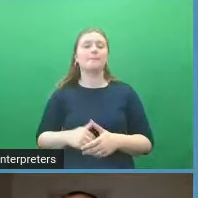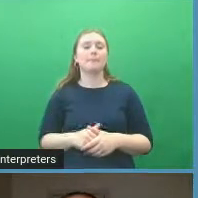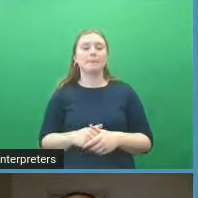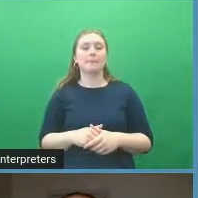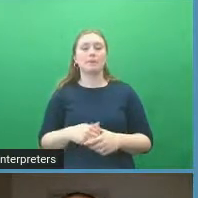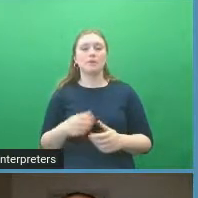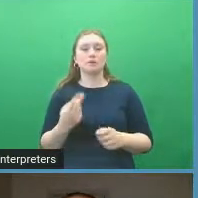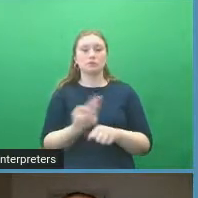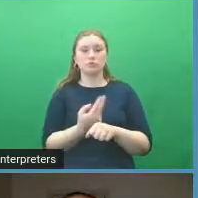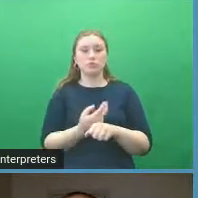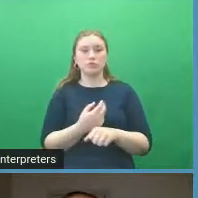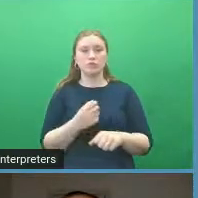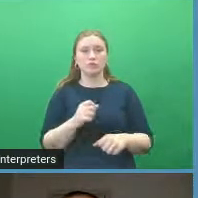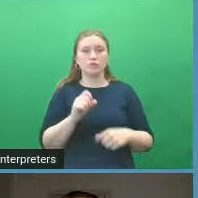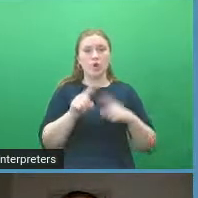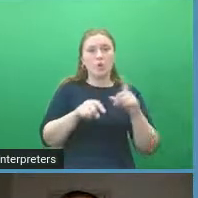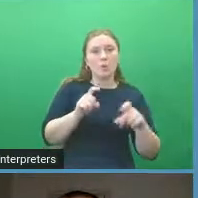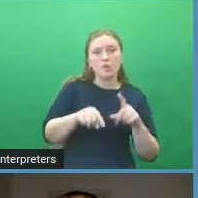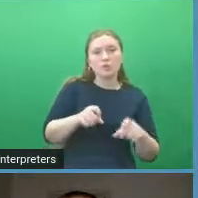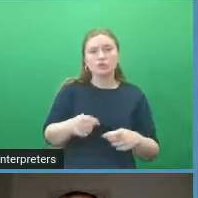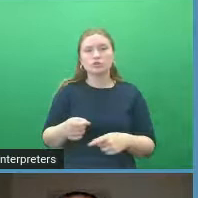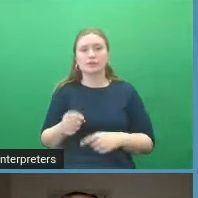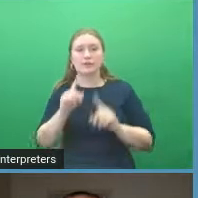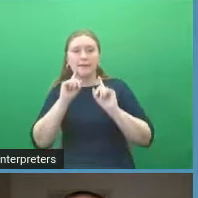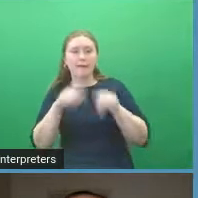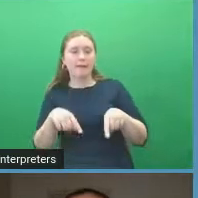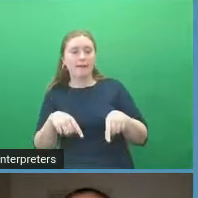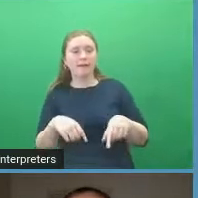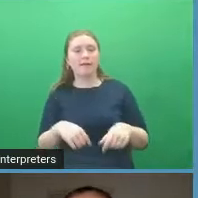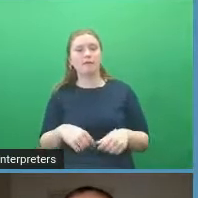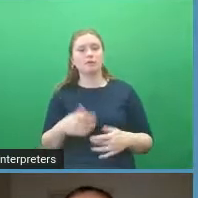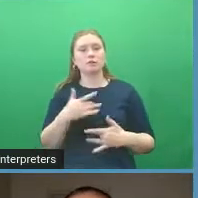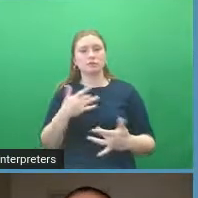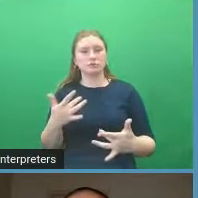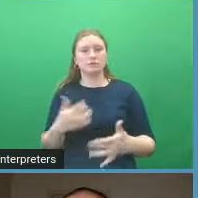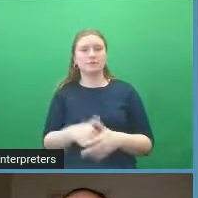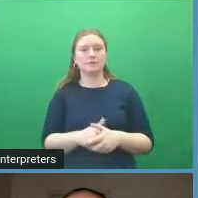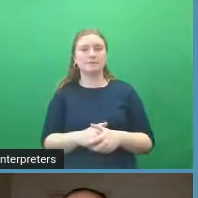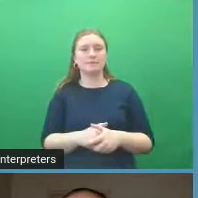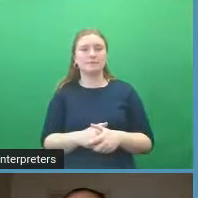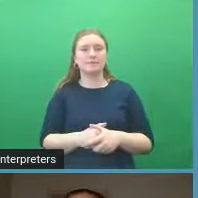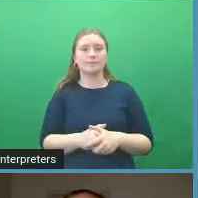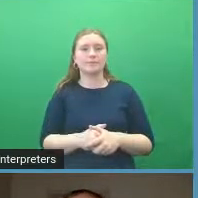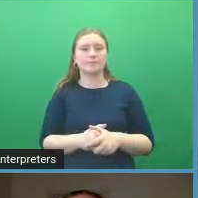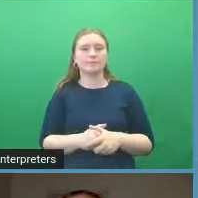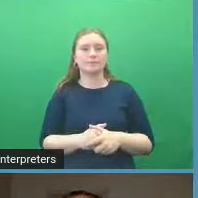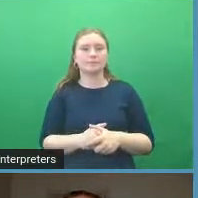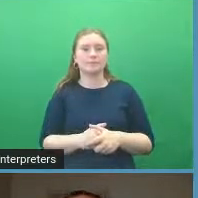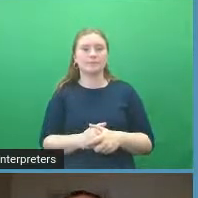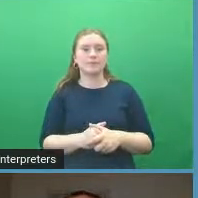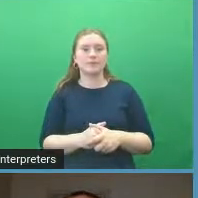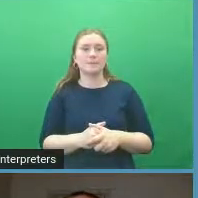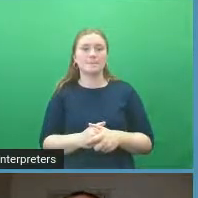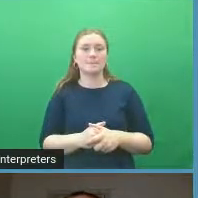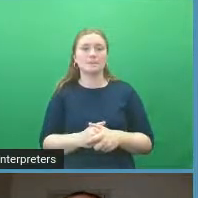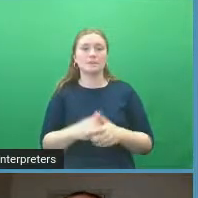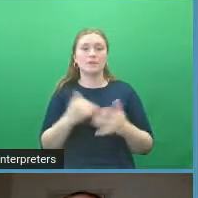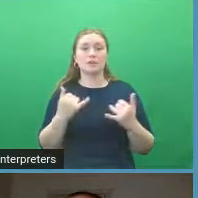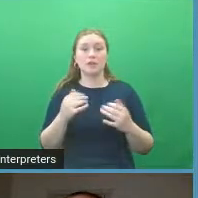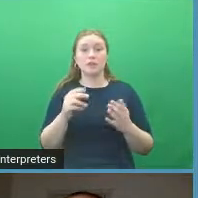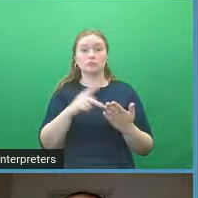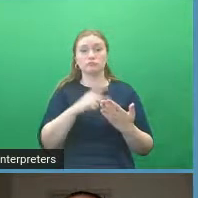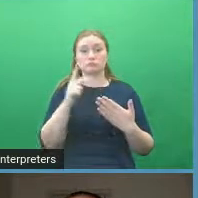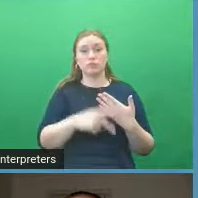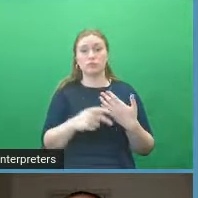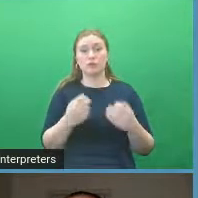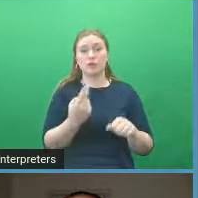learned more about the artist's practices and how social activism is activated throughout their work. The program ended with